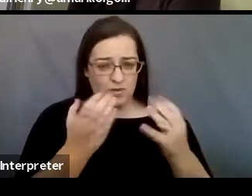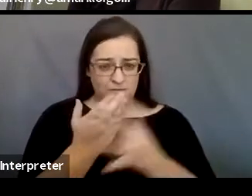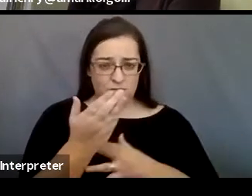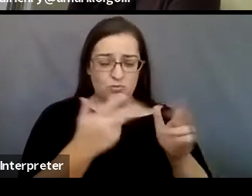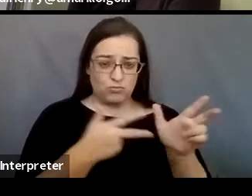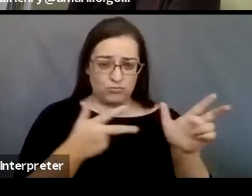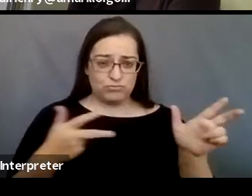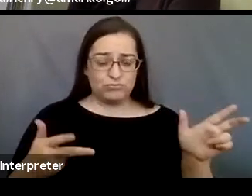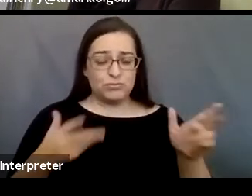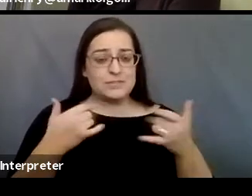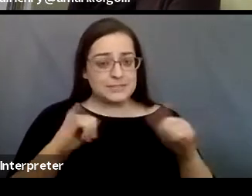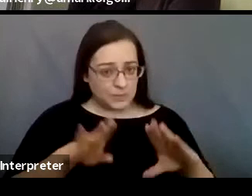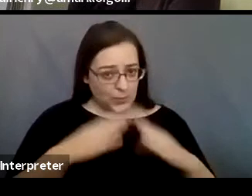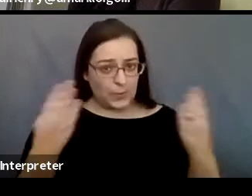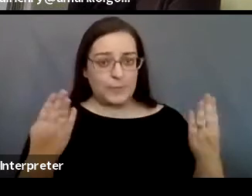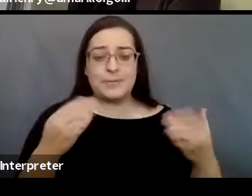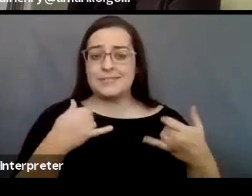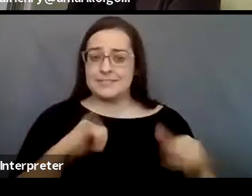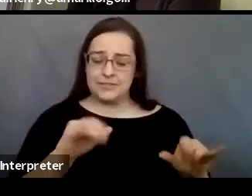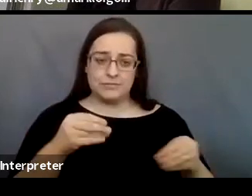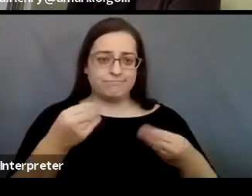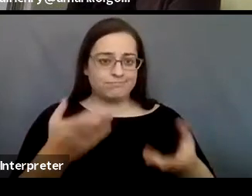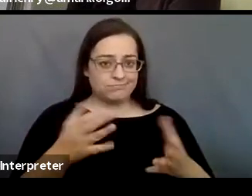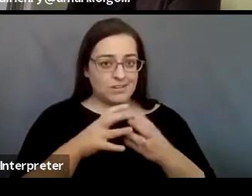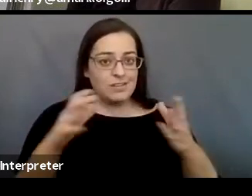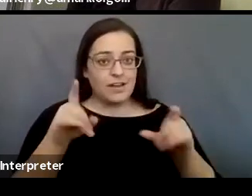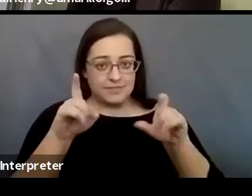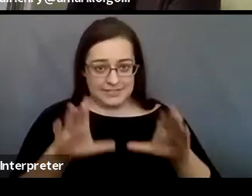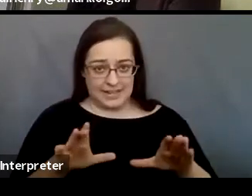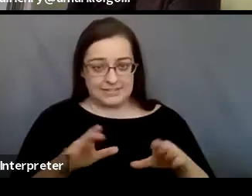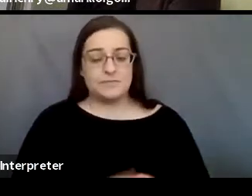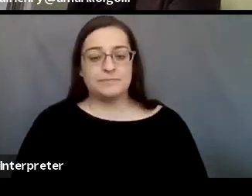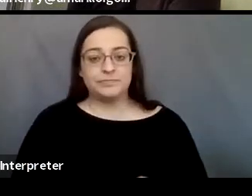is still operating, still conducting lots of tests.